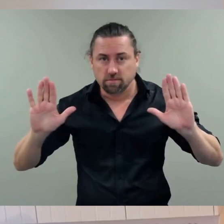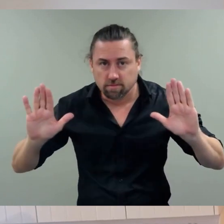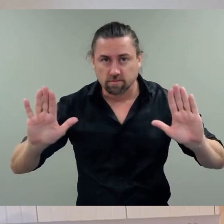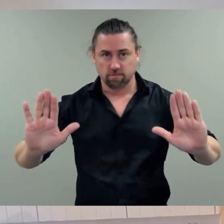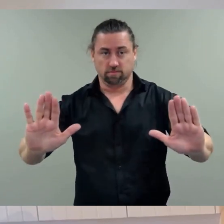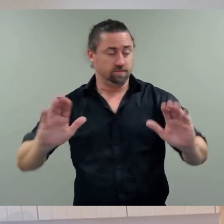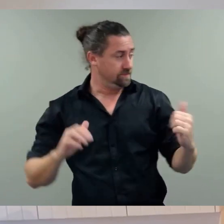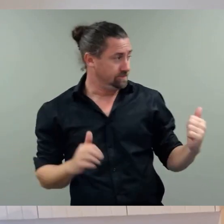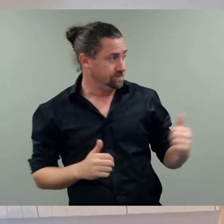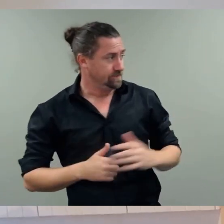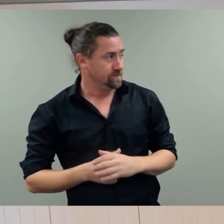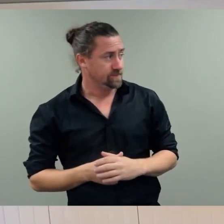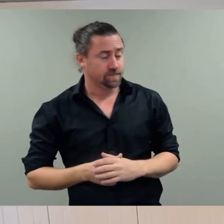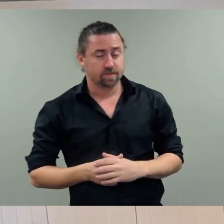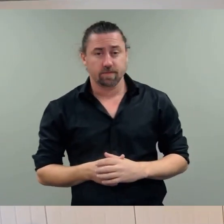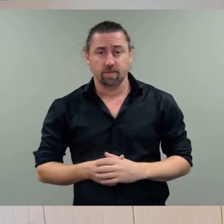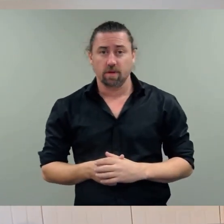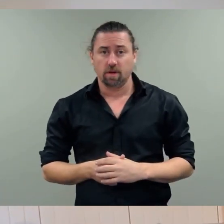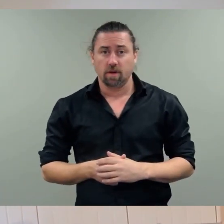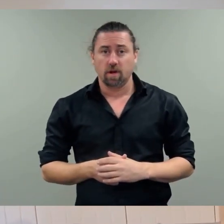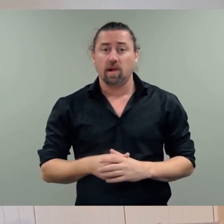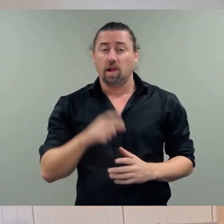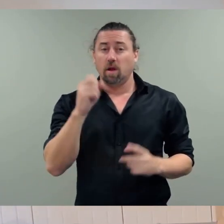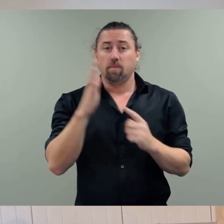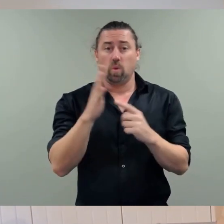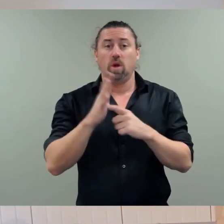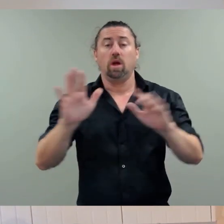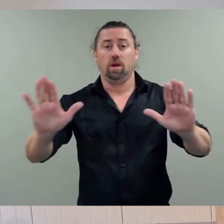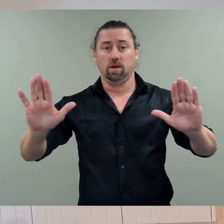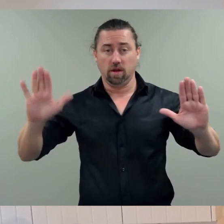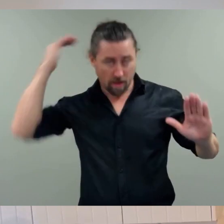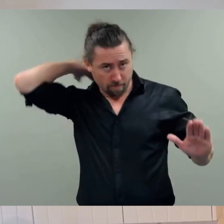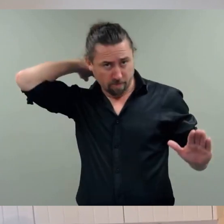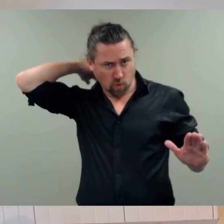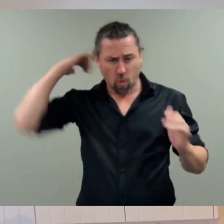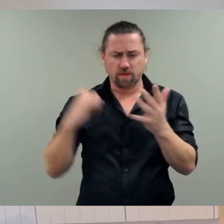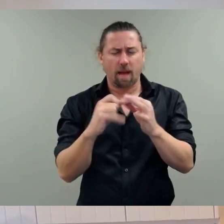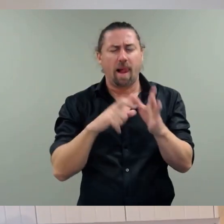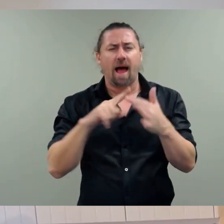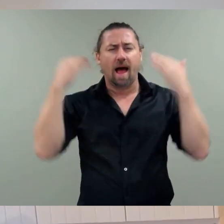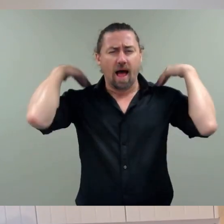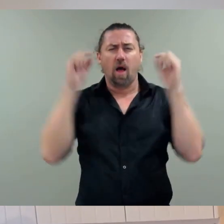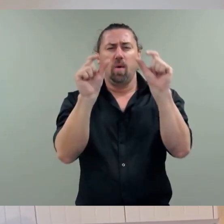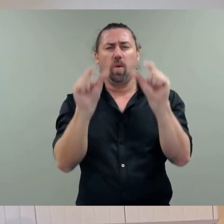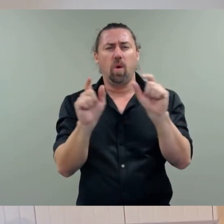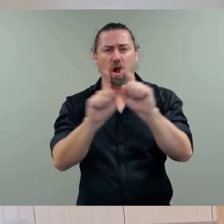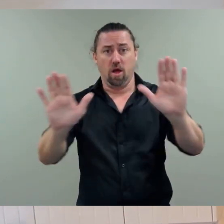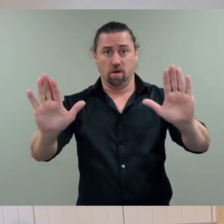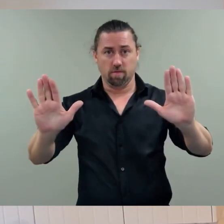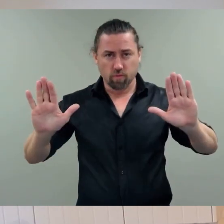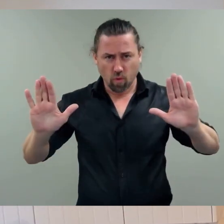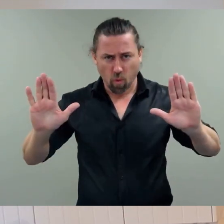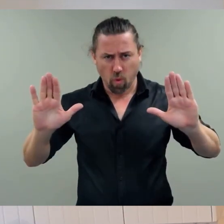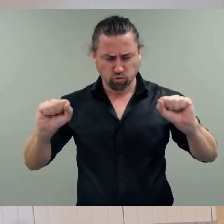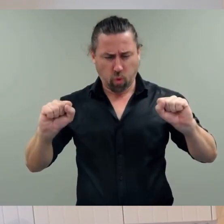10 times. Let's go. Remember to squeeze your shoulder blades together when you get close to the